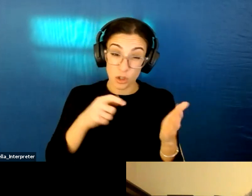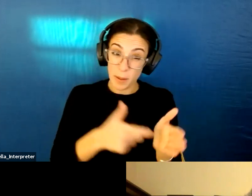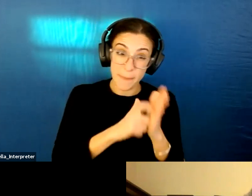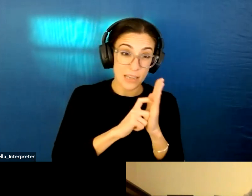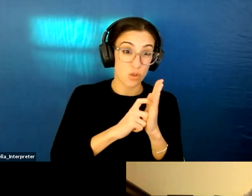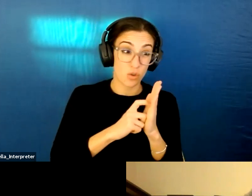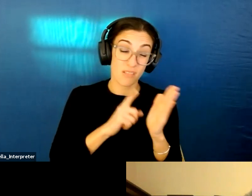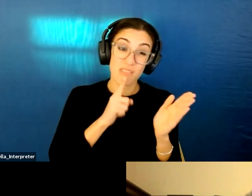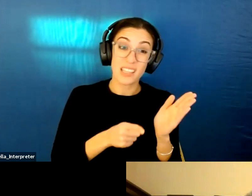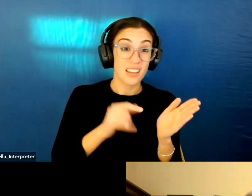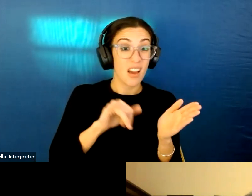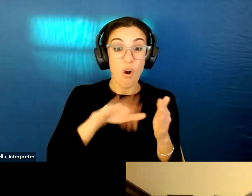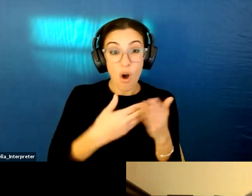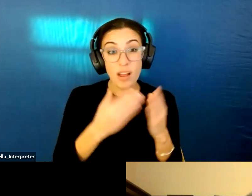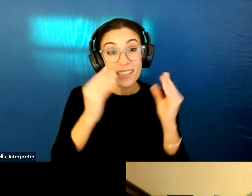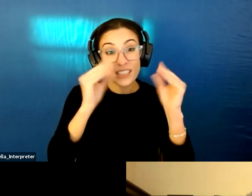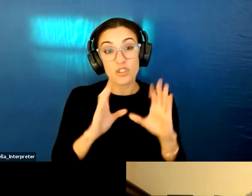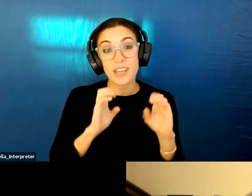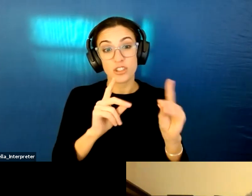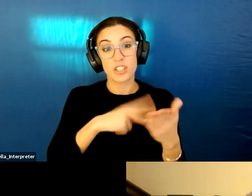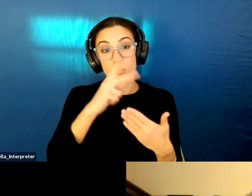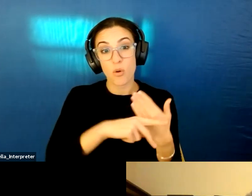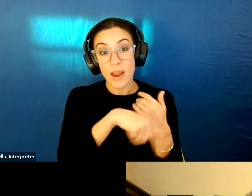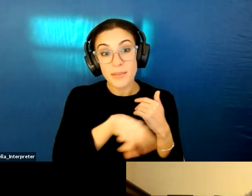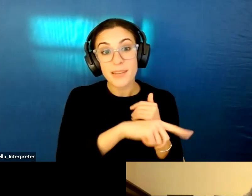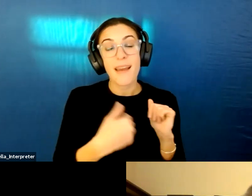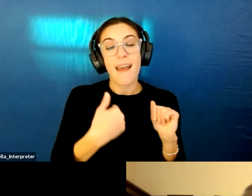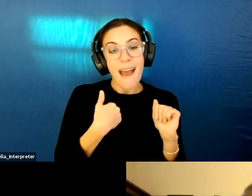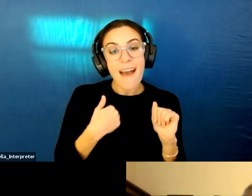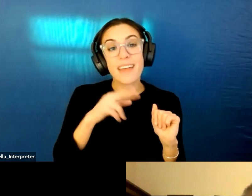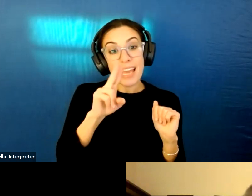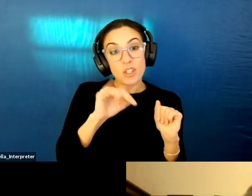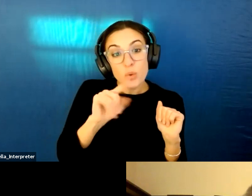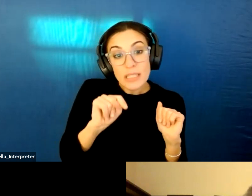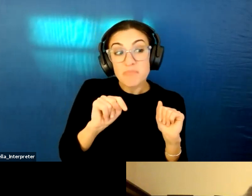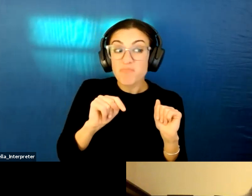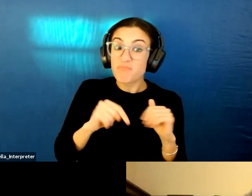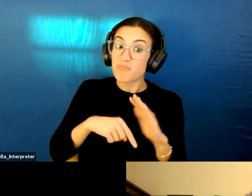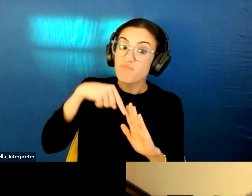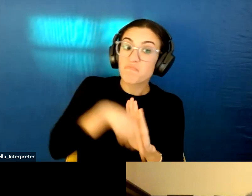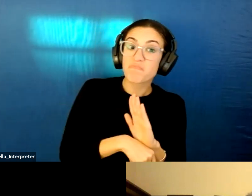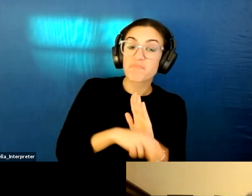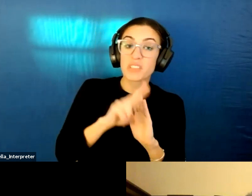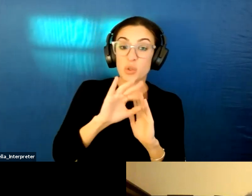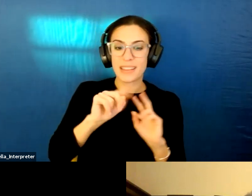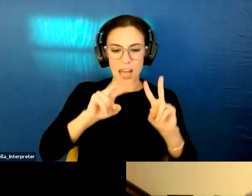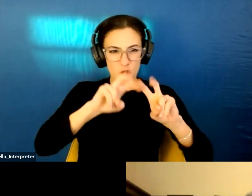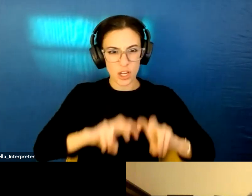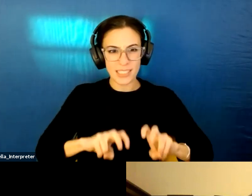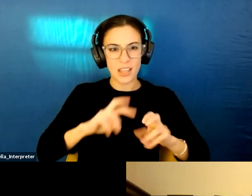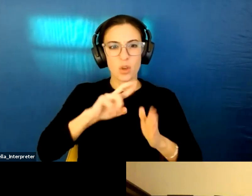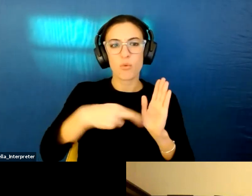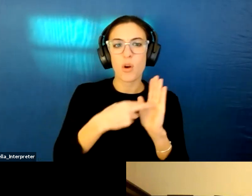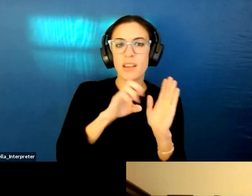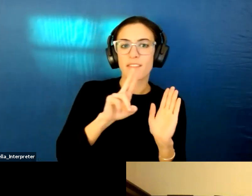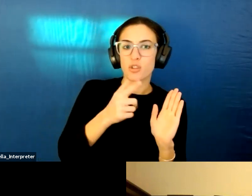teacher education programs have a unit, and a fairly extensive one, that looks at the role of eugenics on education. And